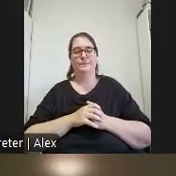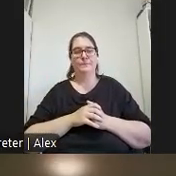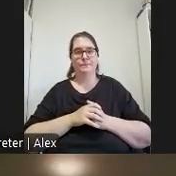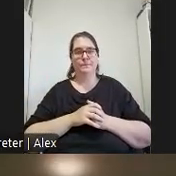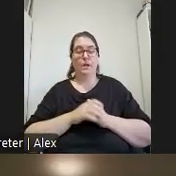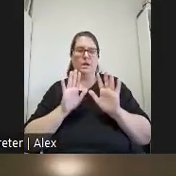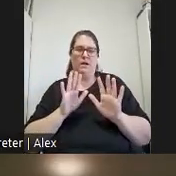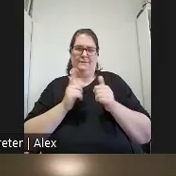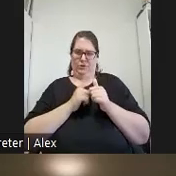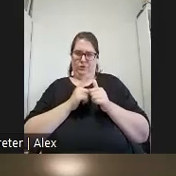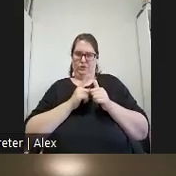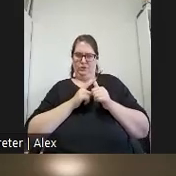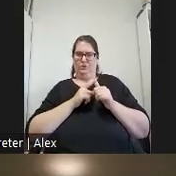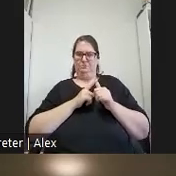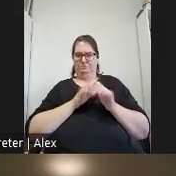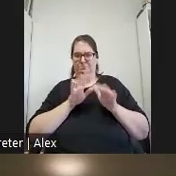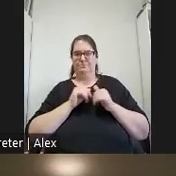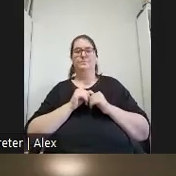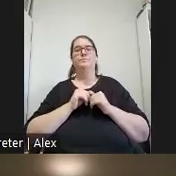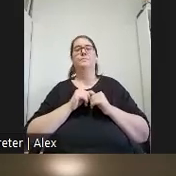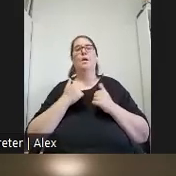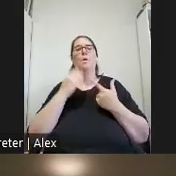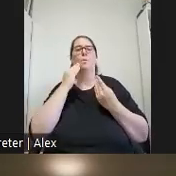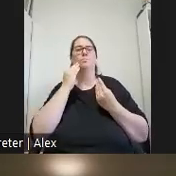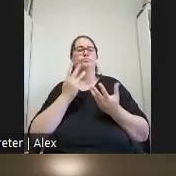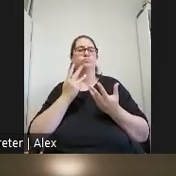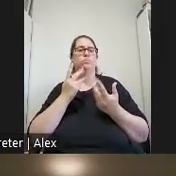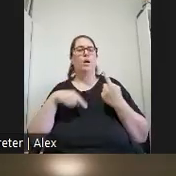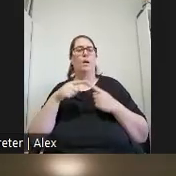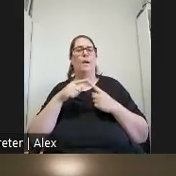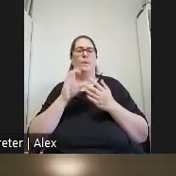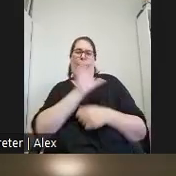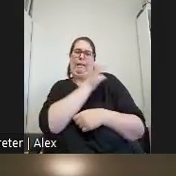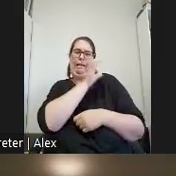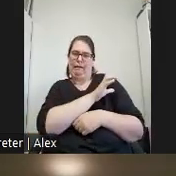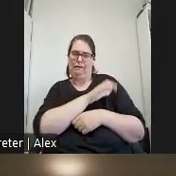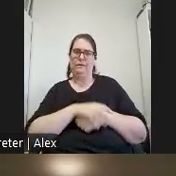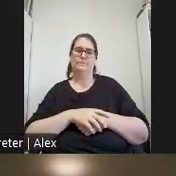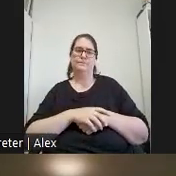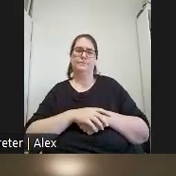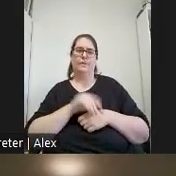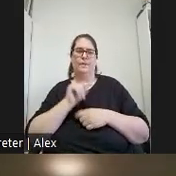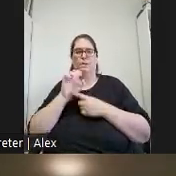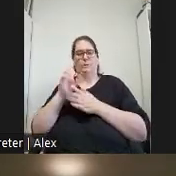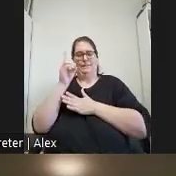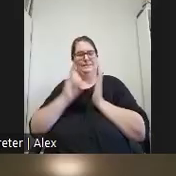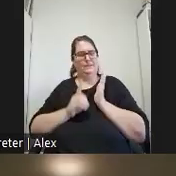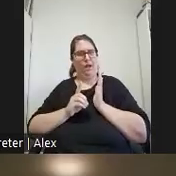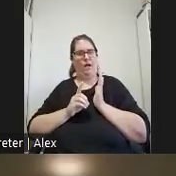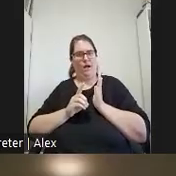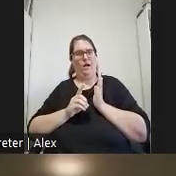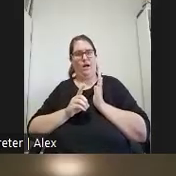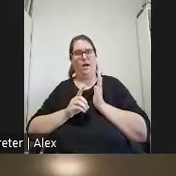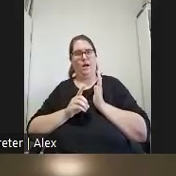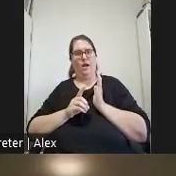Before we go into the details of the tool, I would like to share a little bit about the clinic, where the tool is designed and where